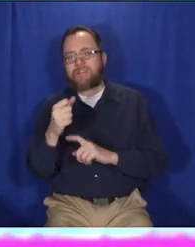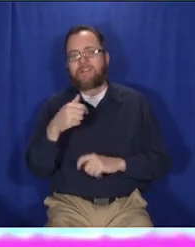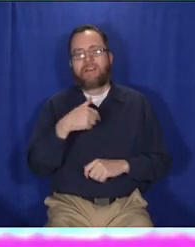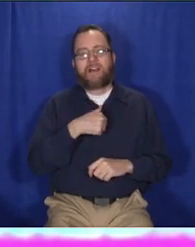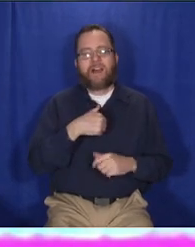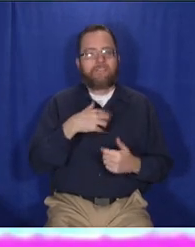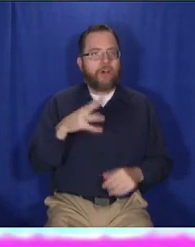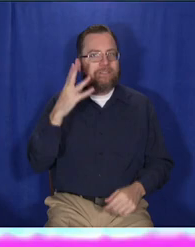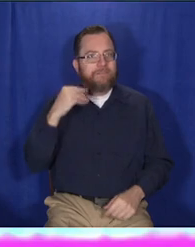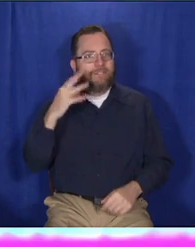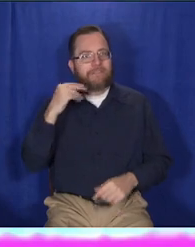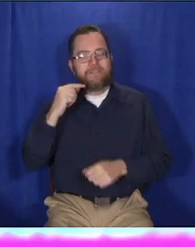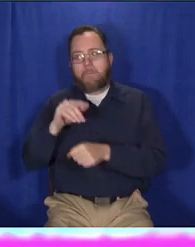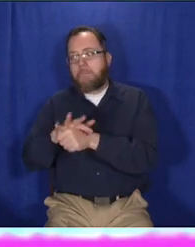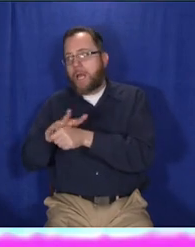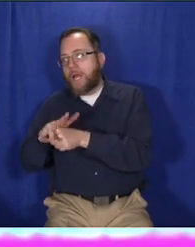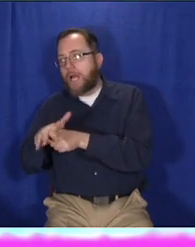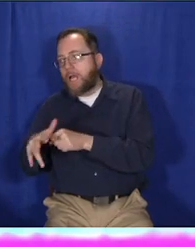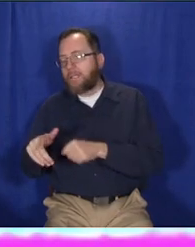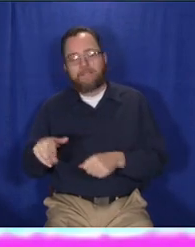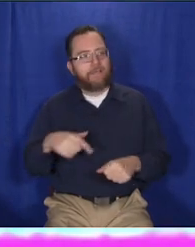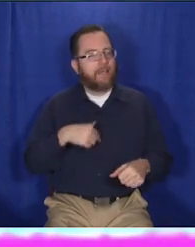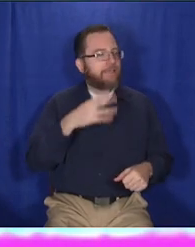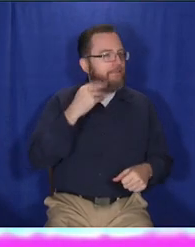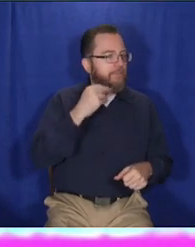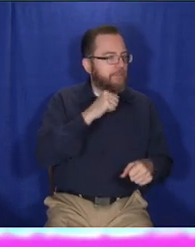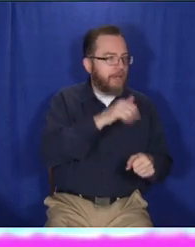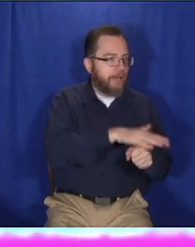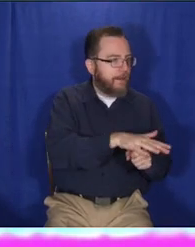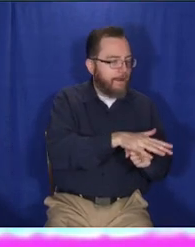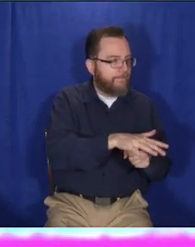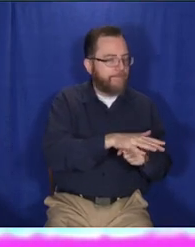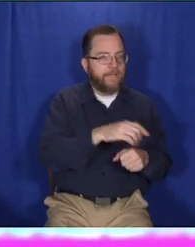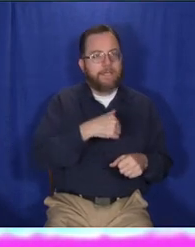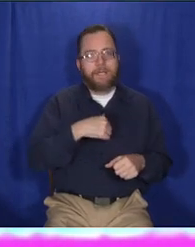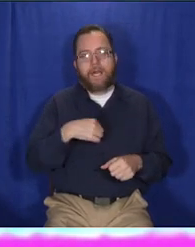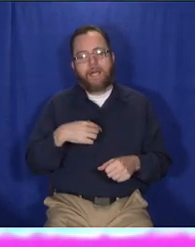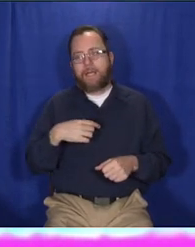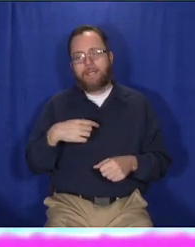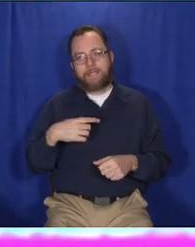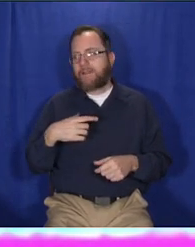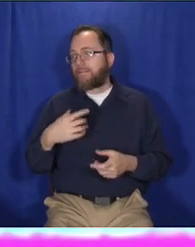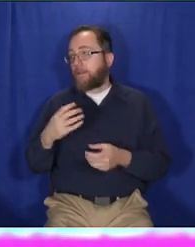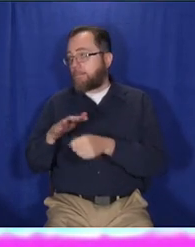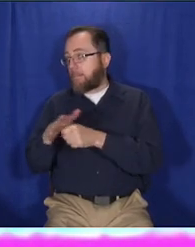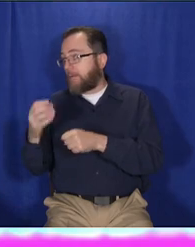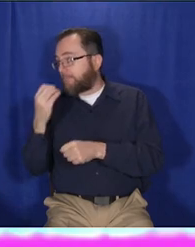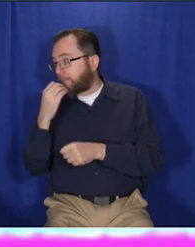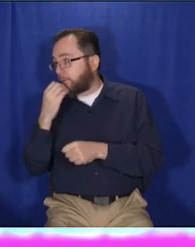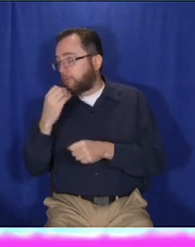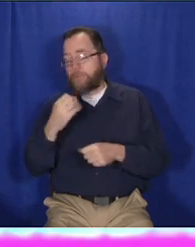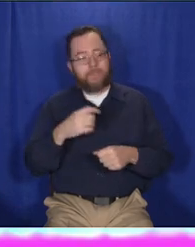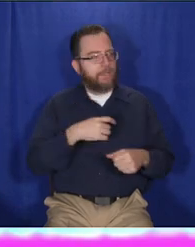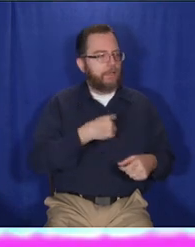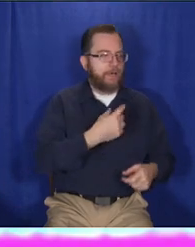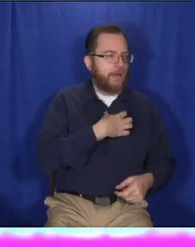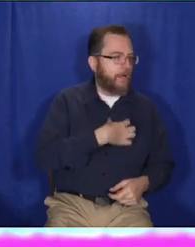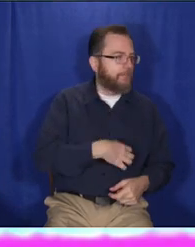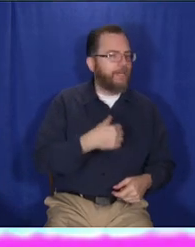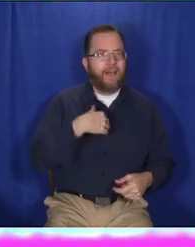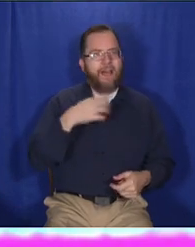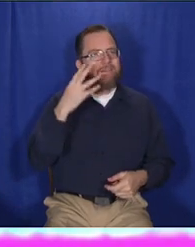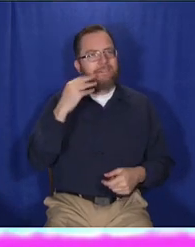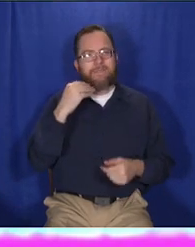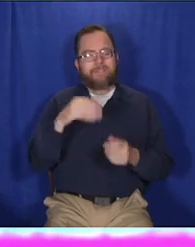and hunger, abundance and need. Here's the secret. I can do all things through him who strengthens